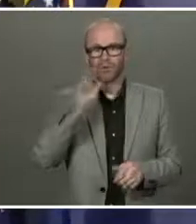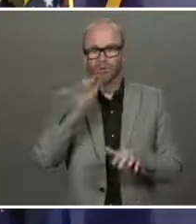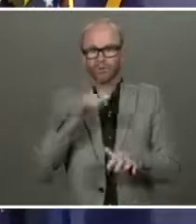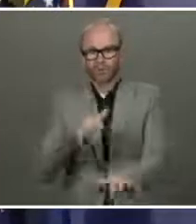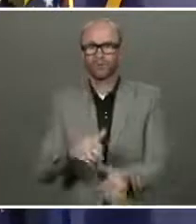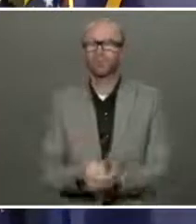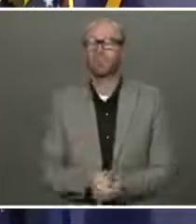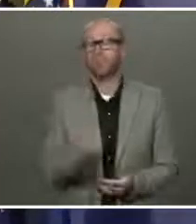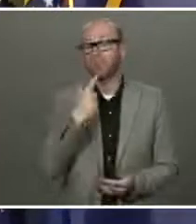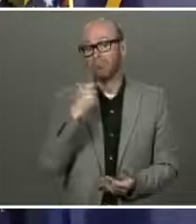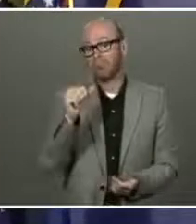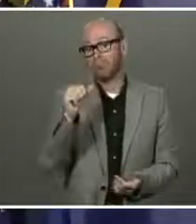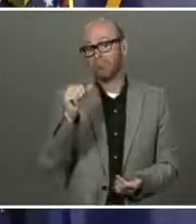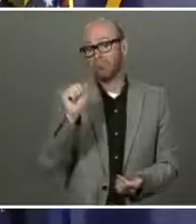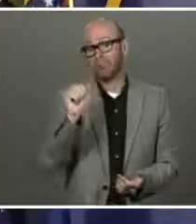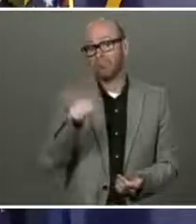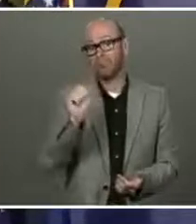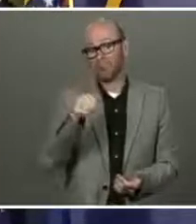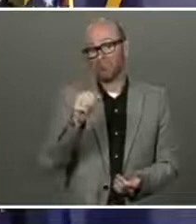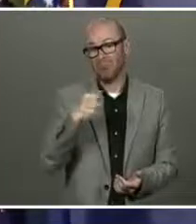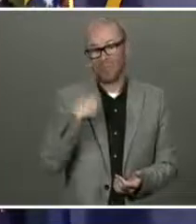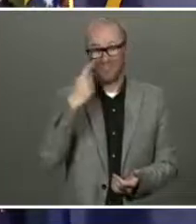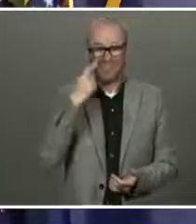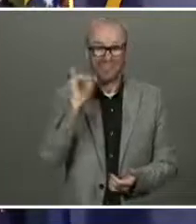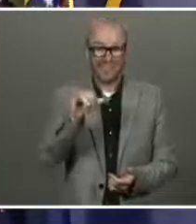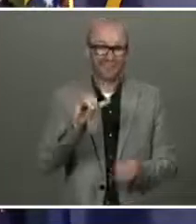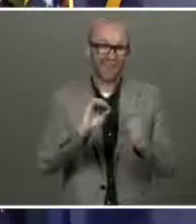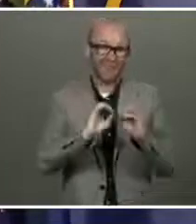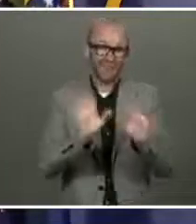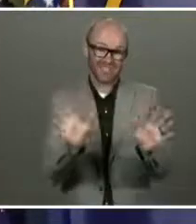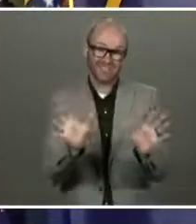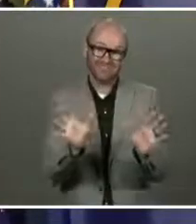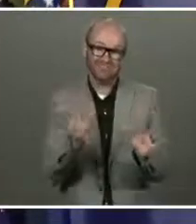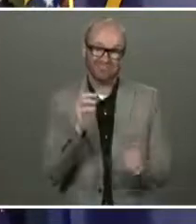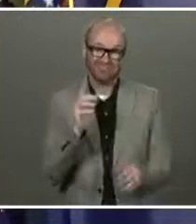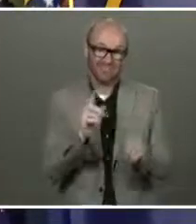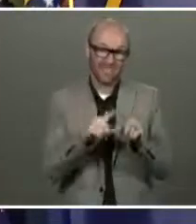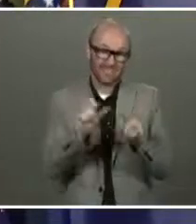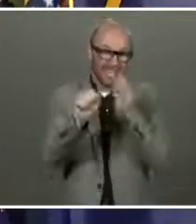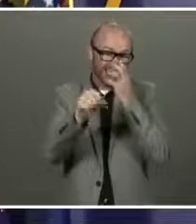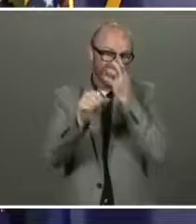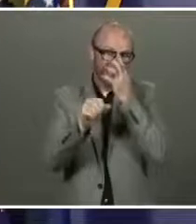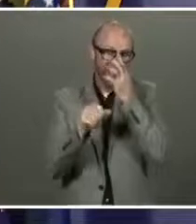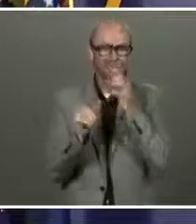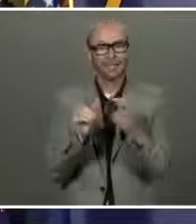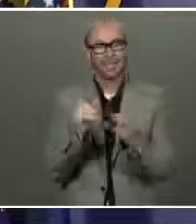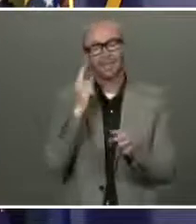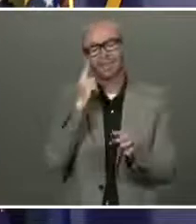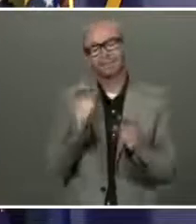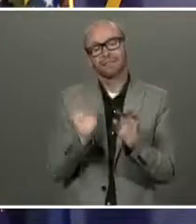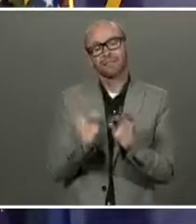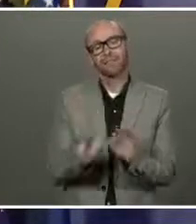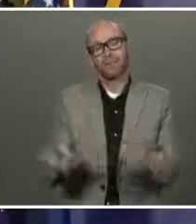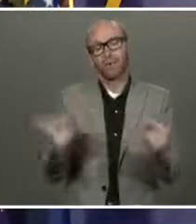kind of is kind of goes without saying. I'll say it anyway, Ben. I think it's important, and I think